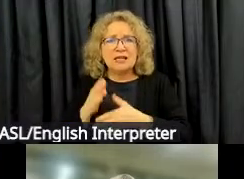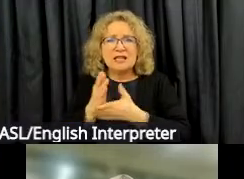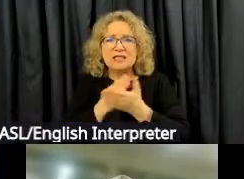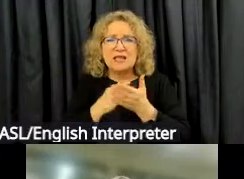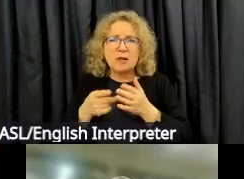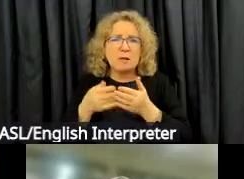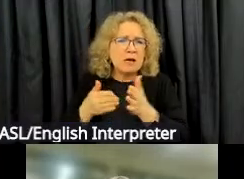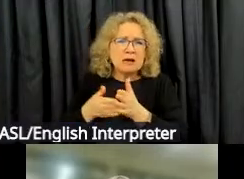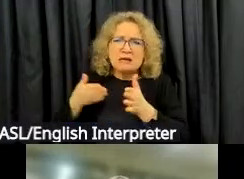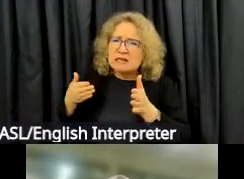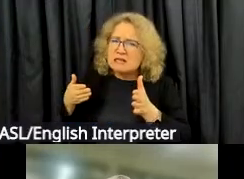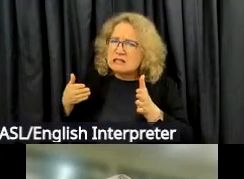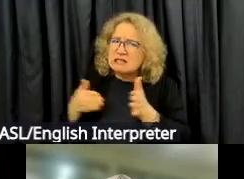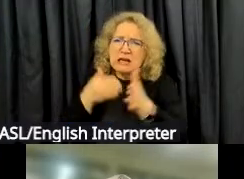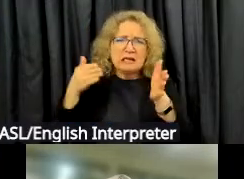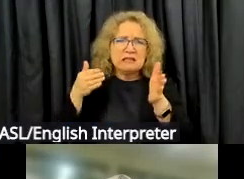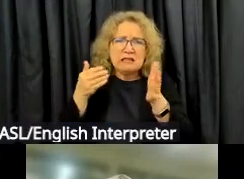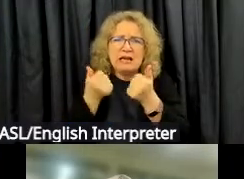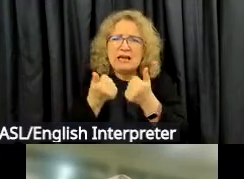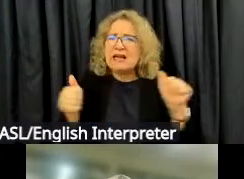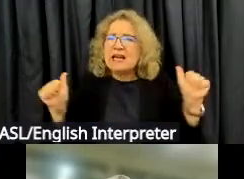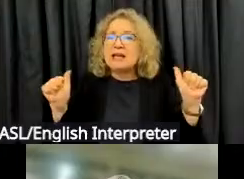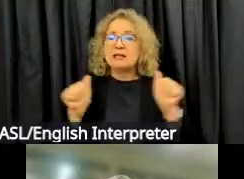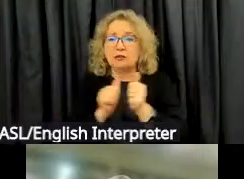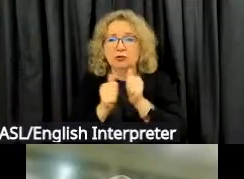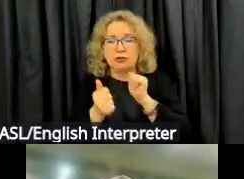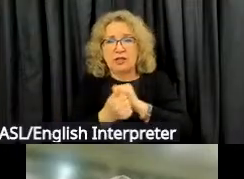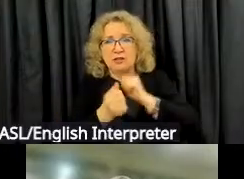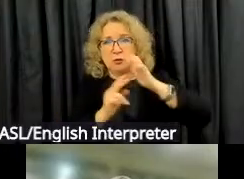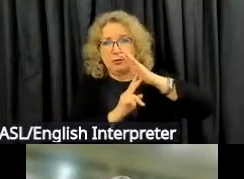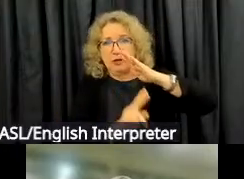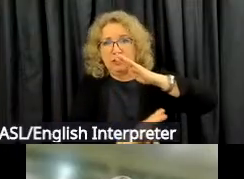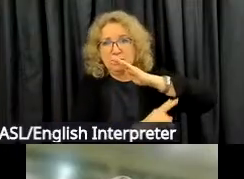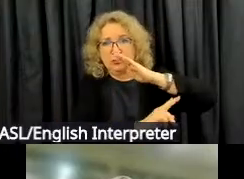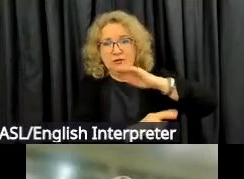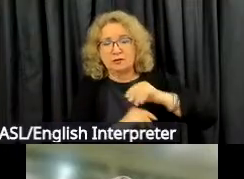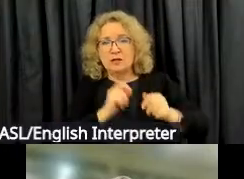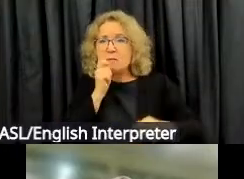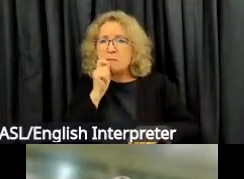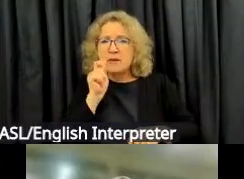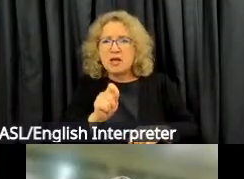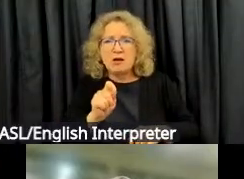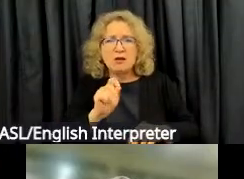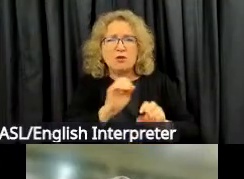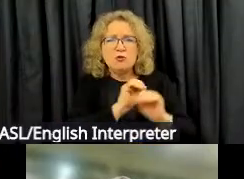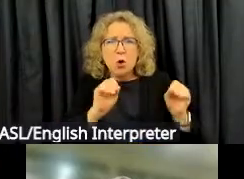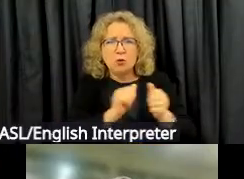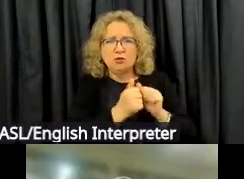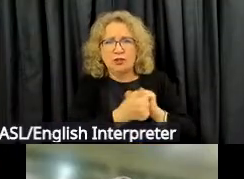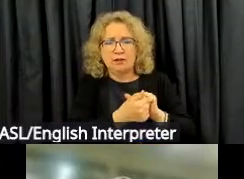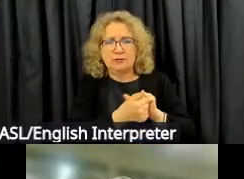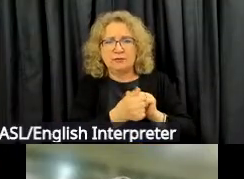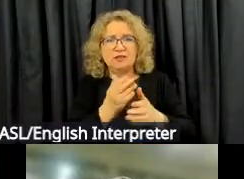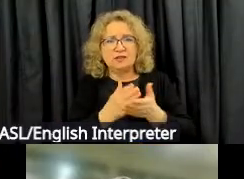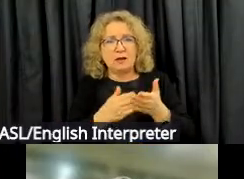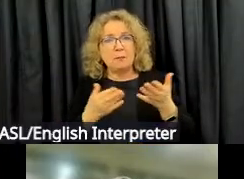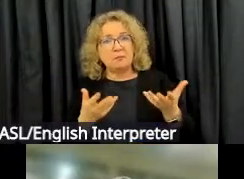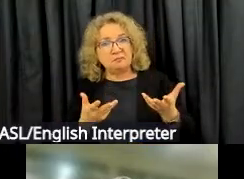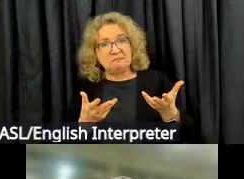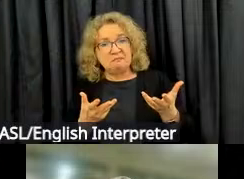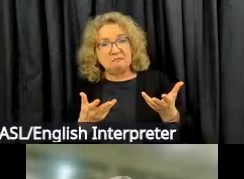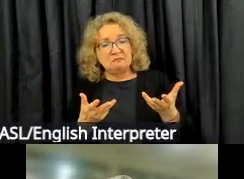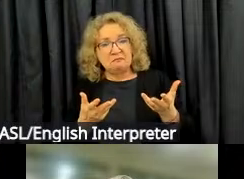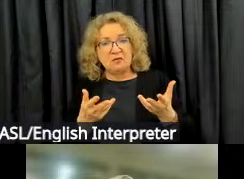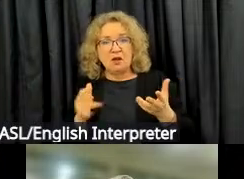against whatever change to the bridge we are suggesting. It was also very valuable to have